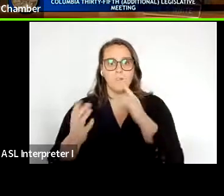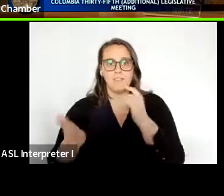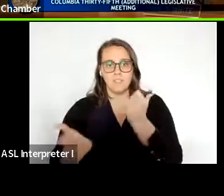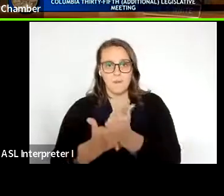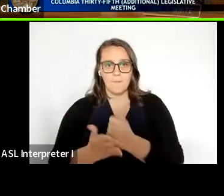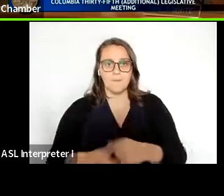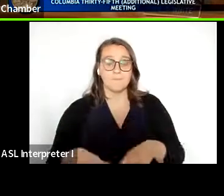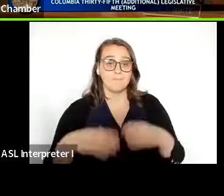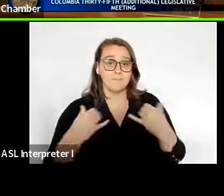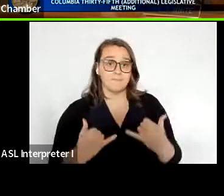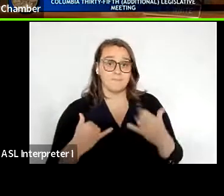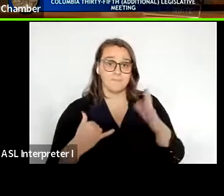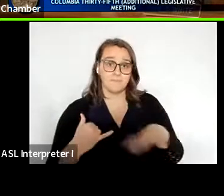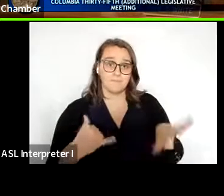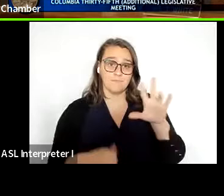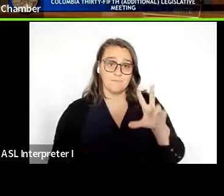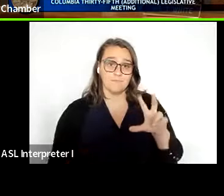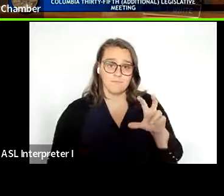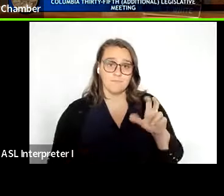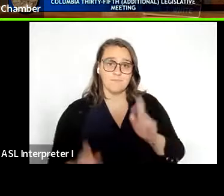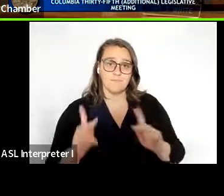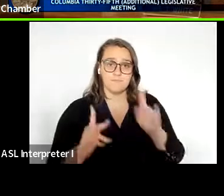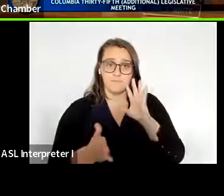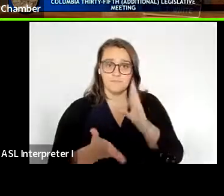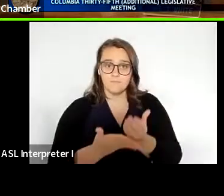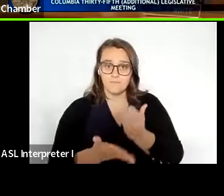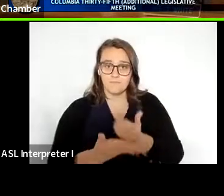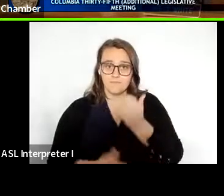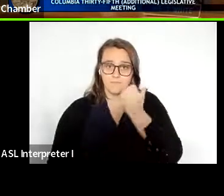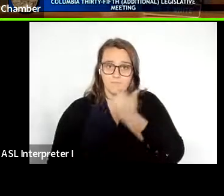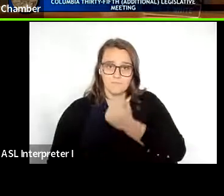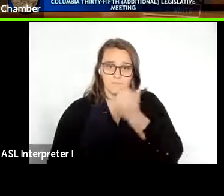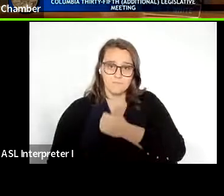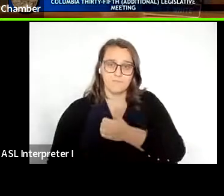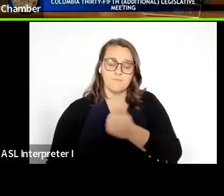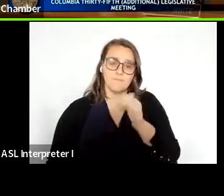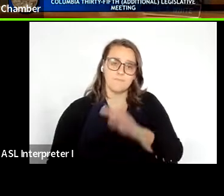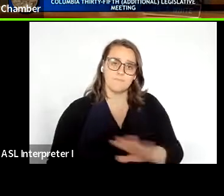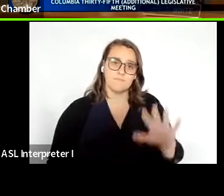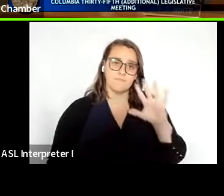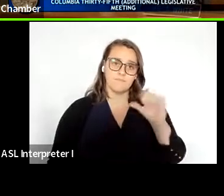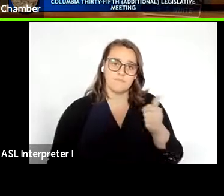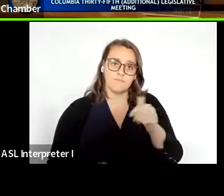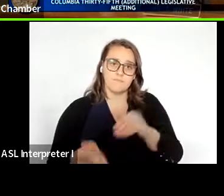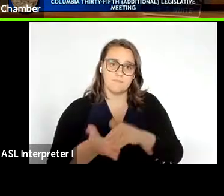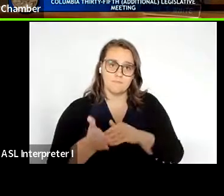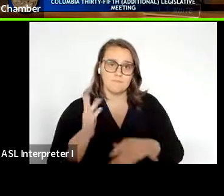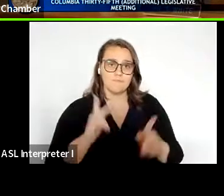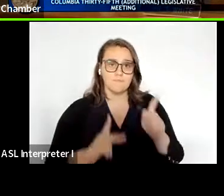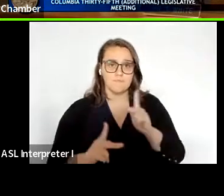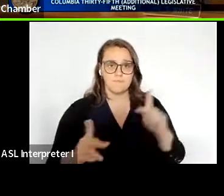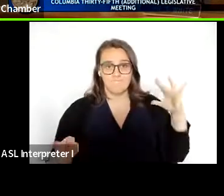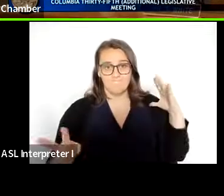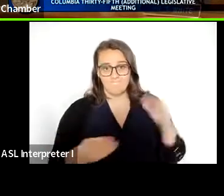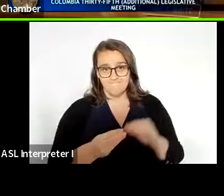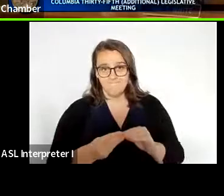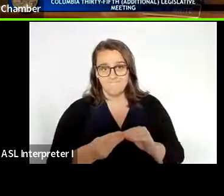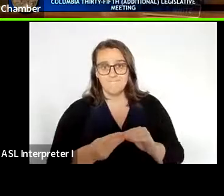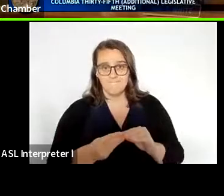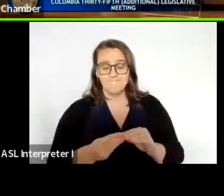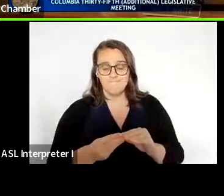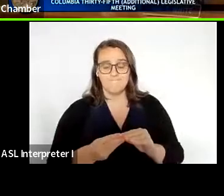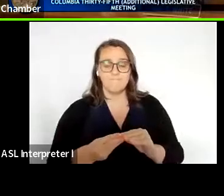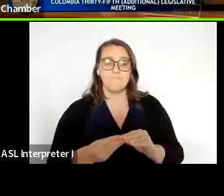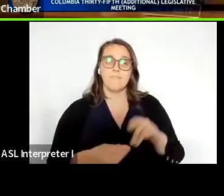Now, with about 300 people arriving each day and estimated over 10,000 people who have already arrived, the need